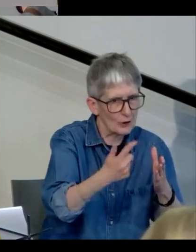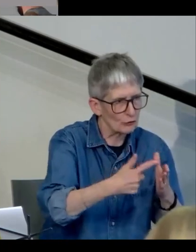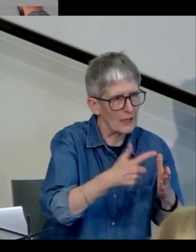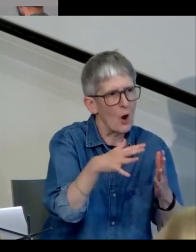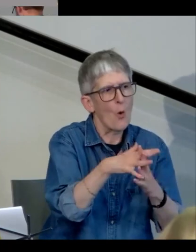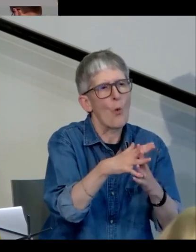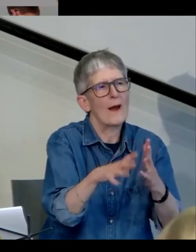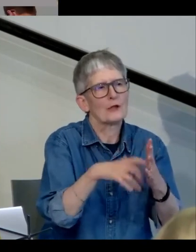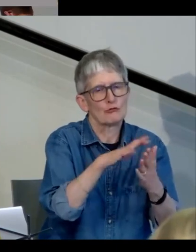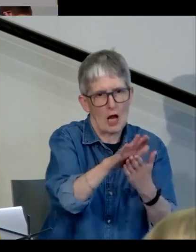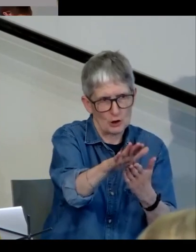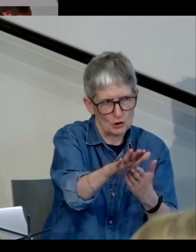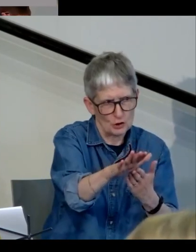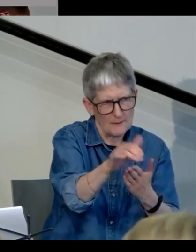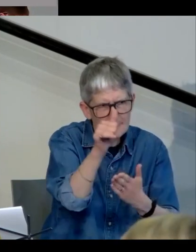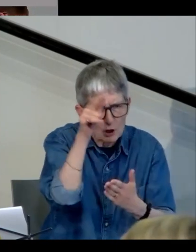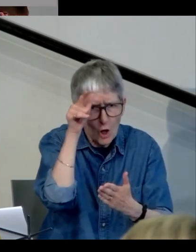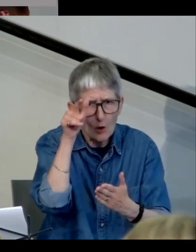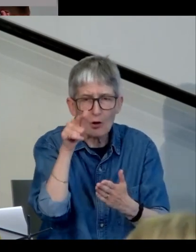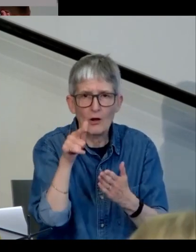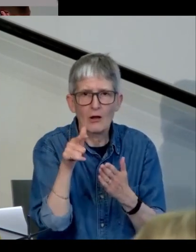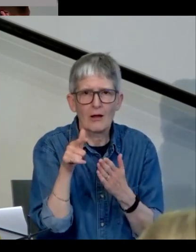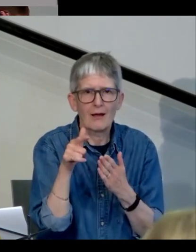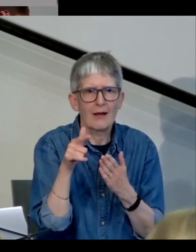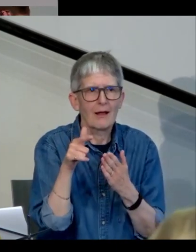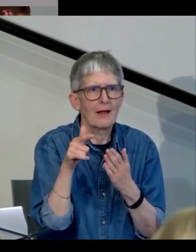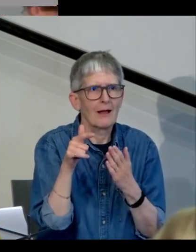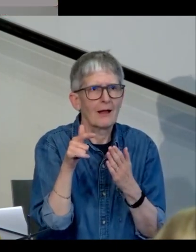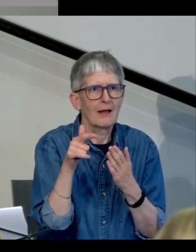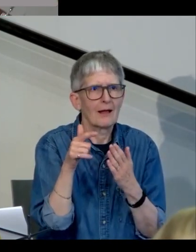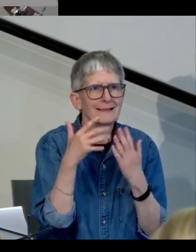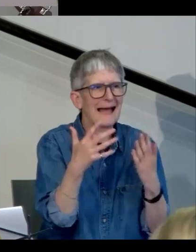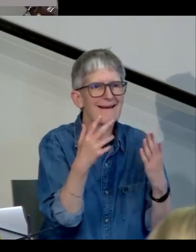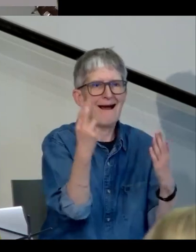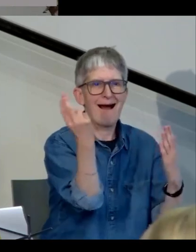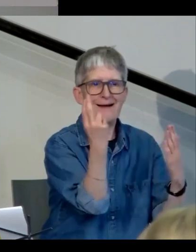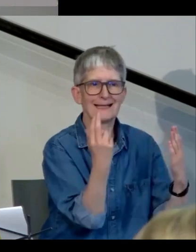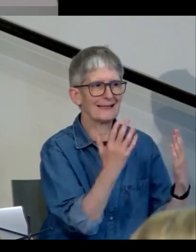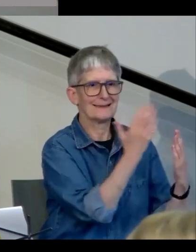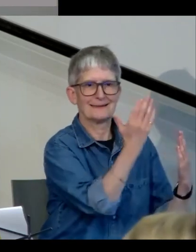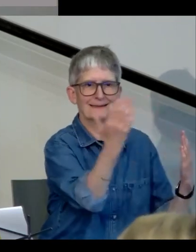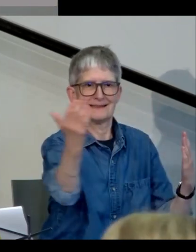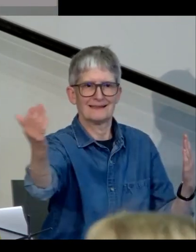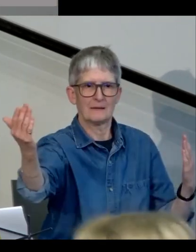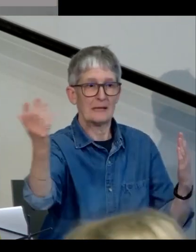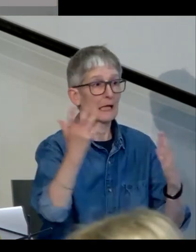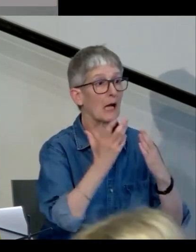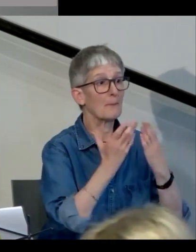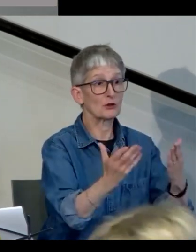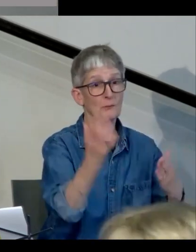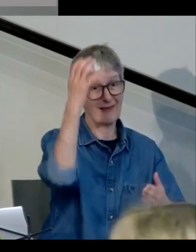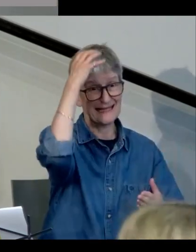Windrush, and you may know that there are 10 leading artists who have been commissioned by the King to